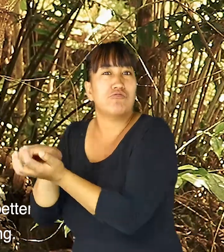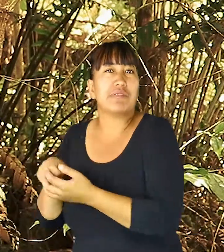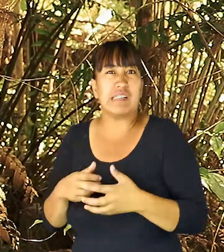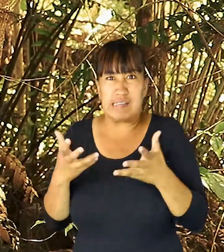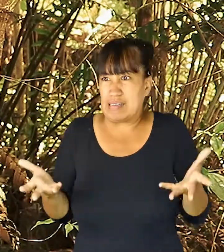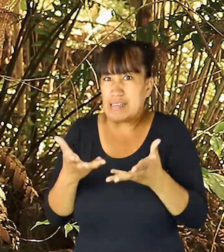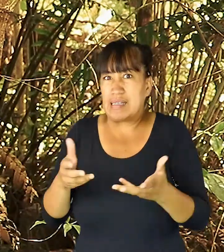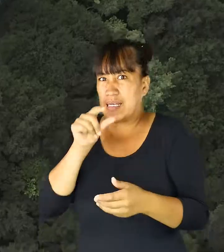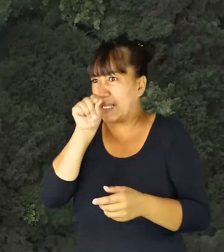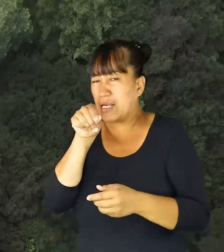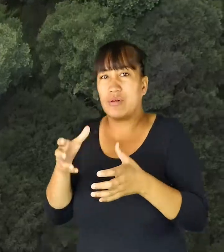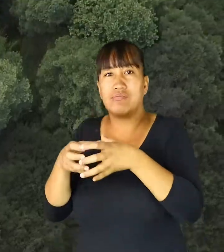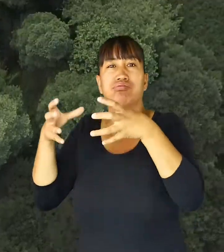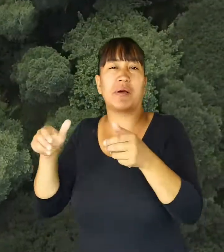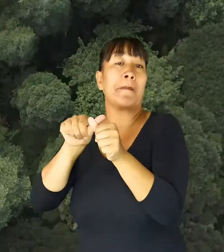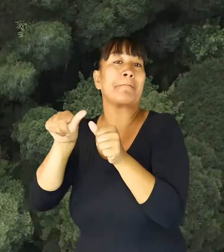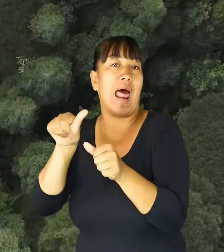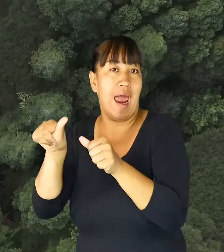establishing.